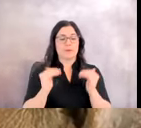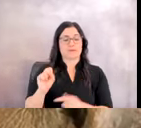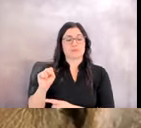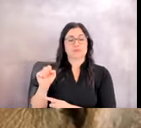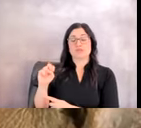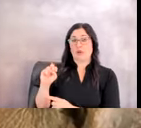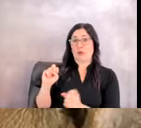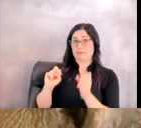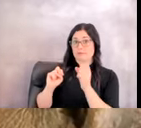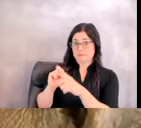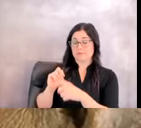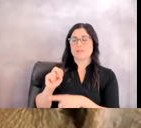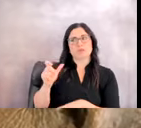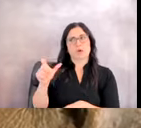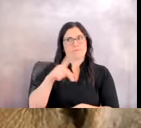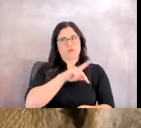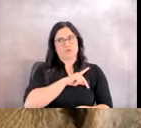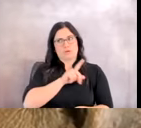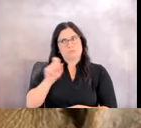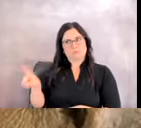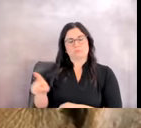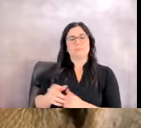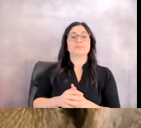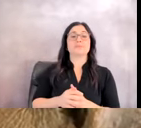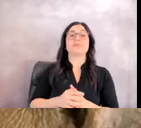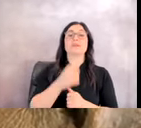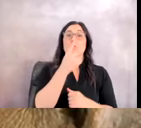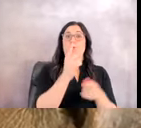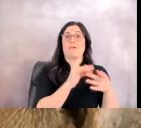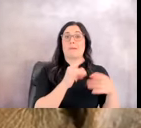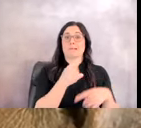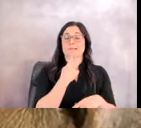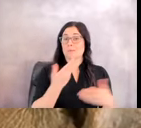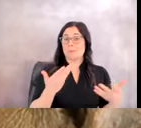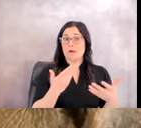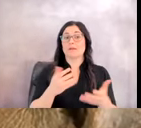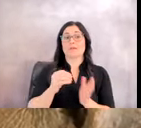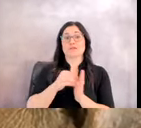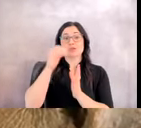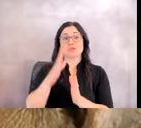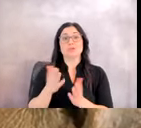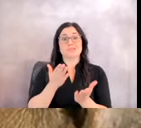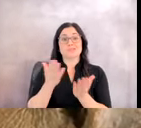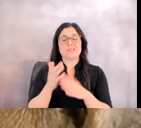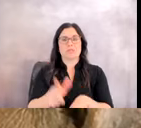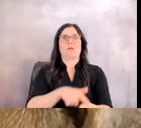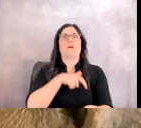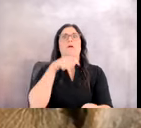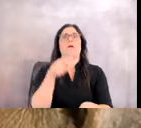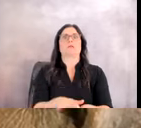don't take this next one personal, but one of the comments said it takes student services too long to